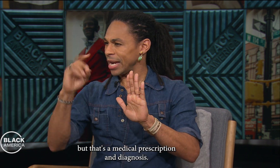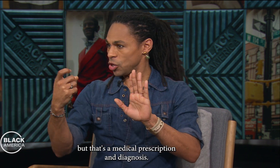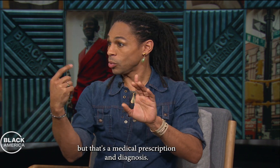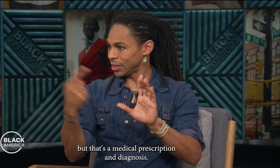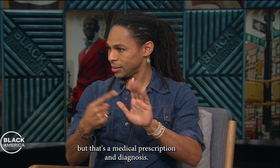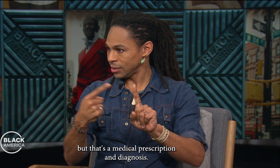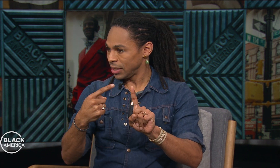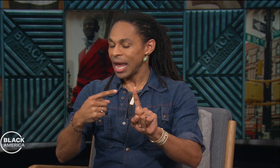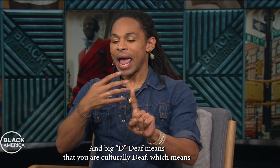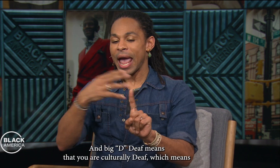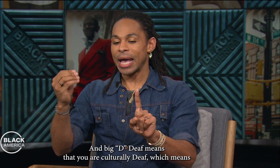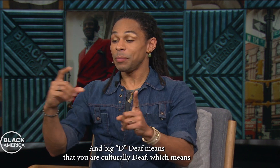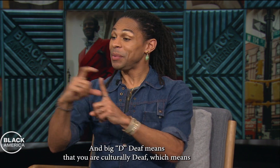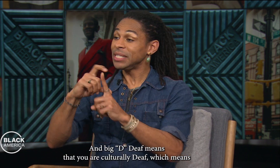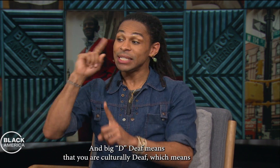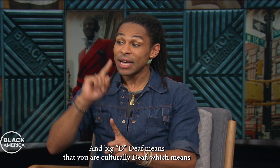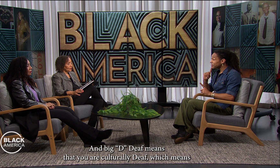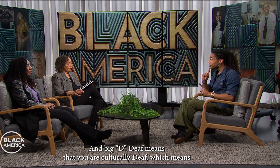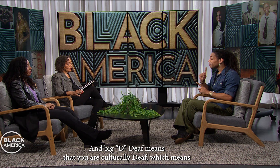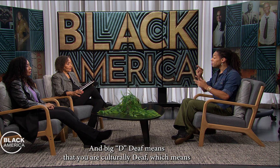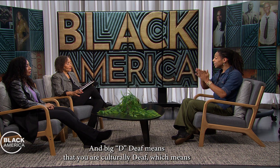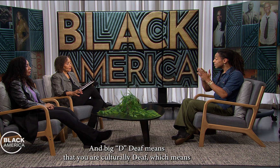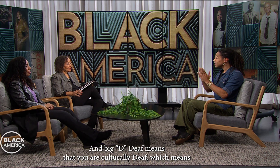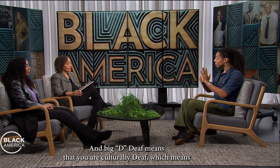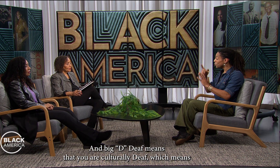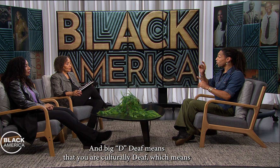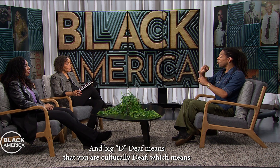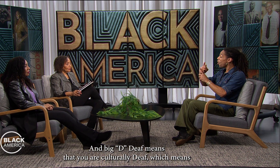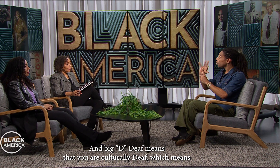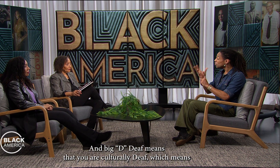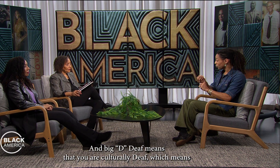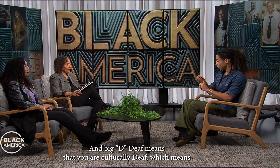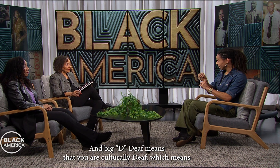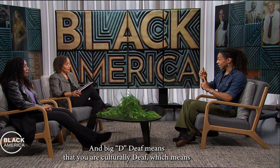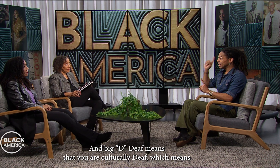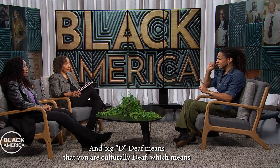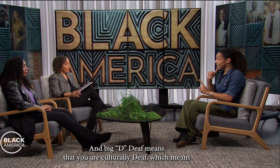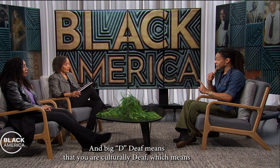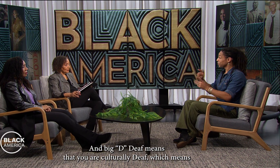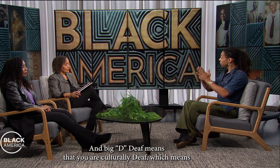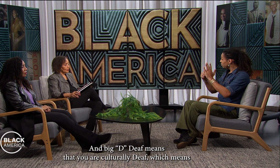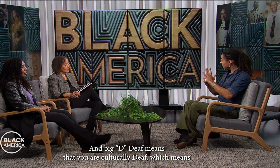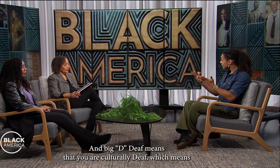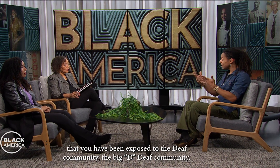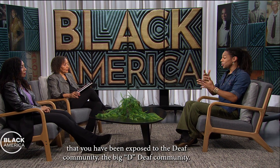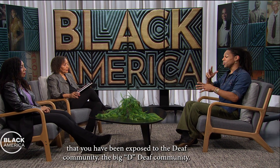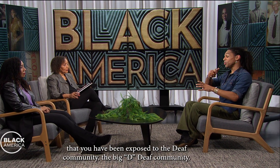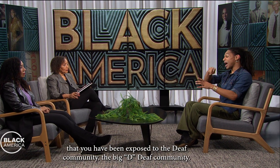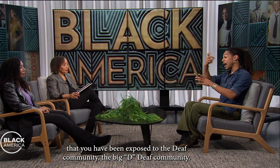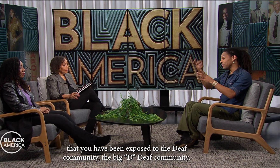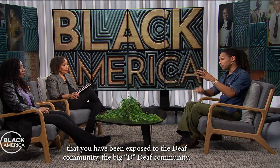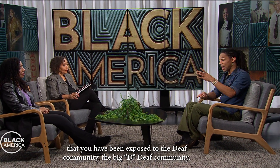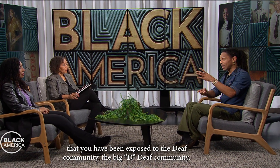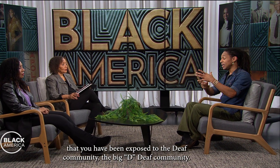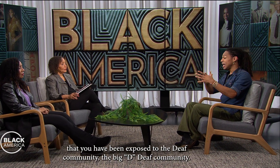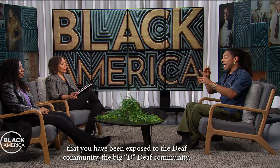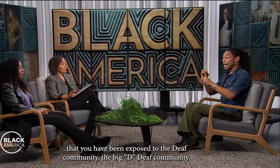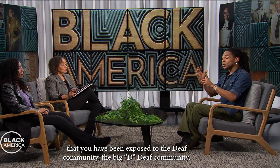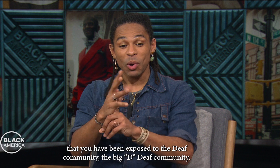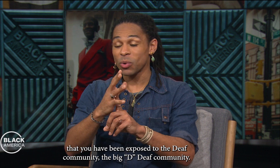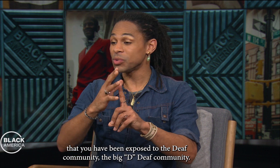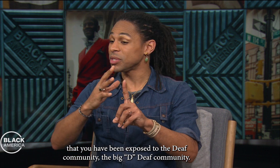and diagnosis. And big D deaf means that you are culturally deaf, which means that you have